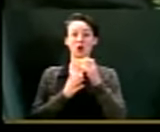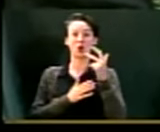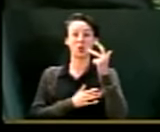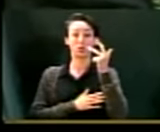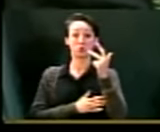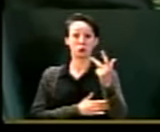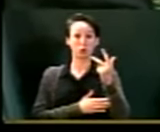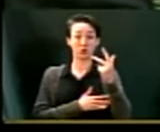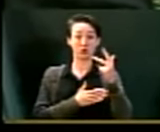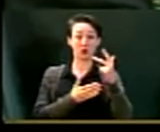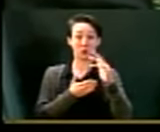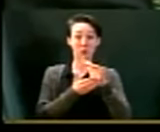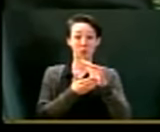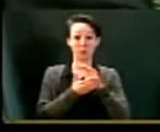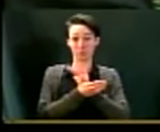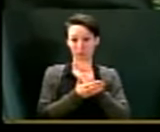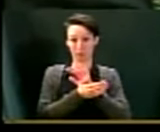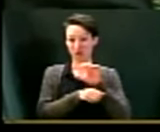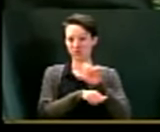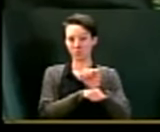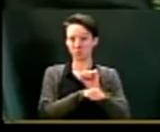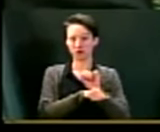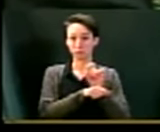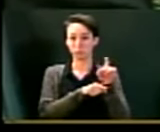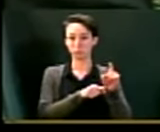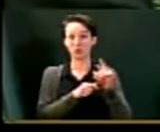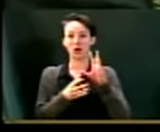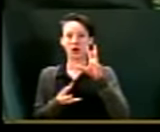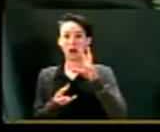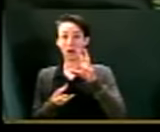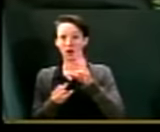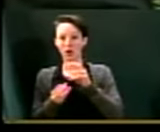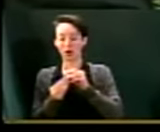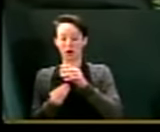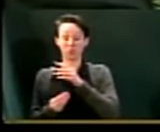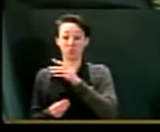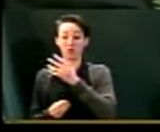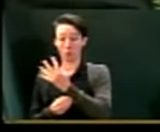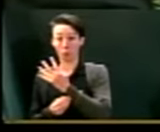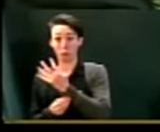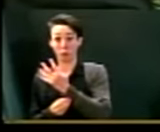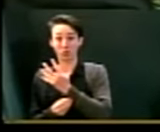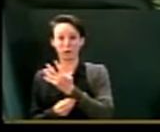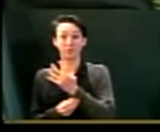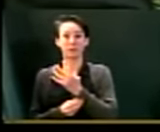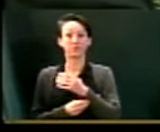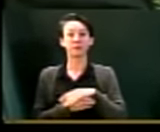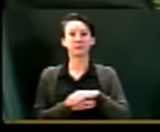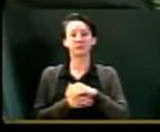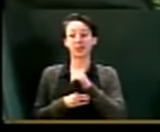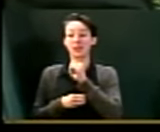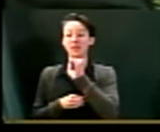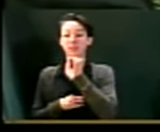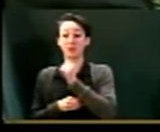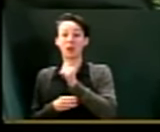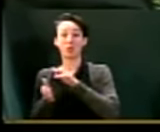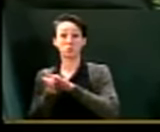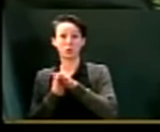assignments and that all 4 will still make up his average, but I'm going to give that ungraded one